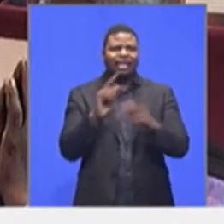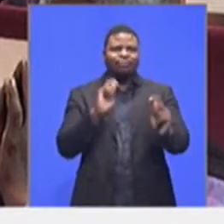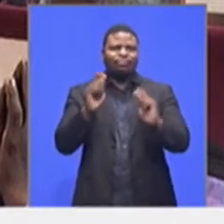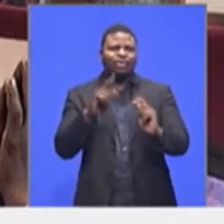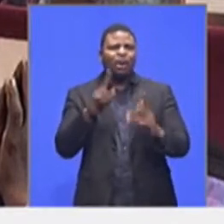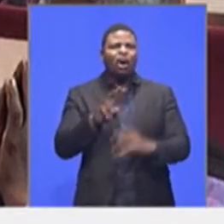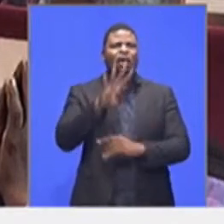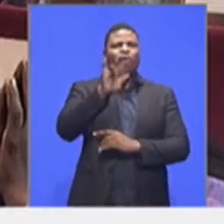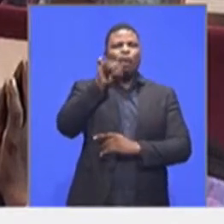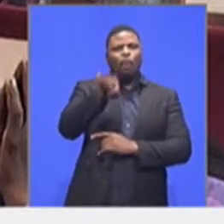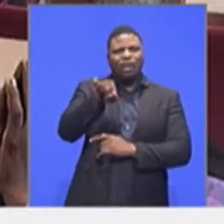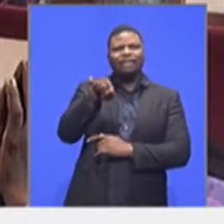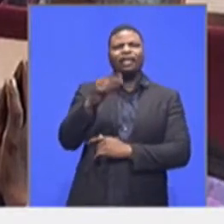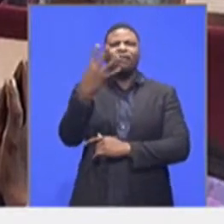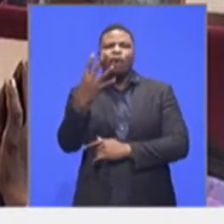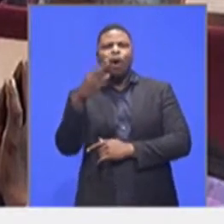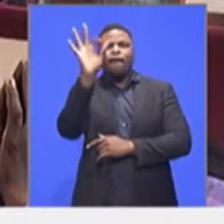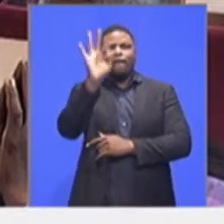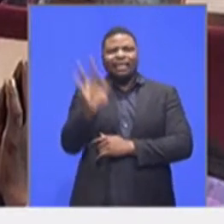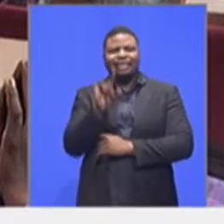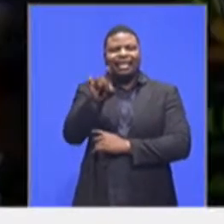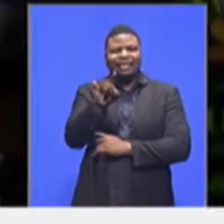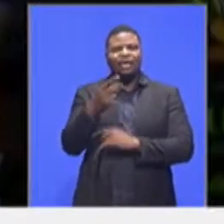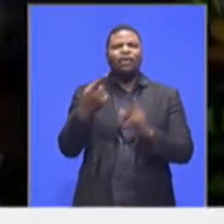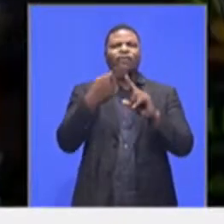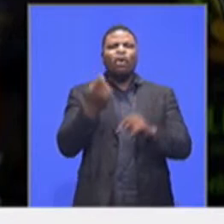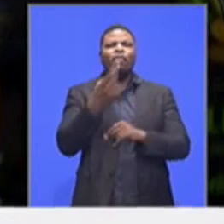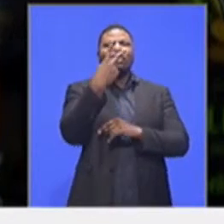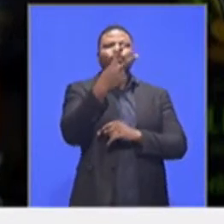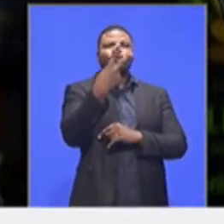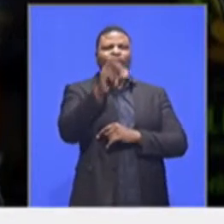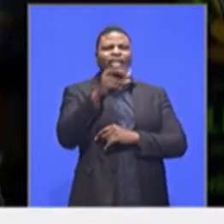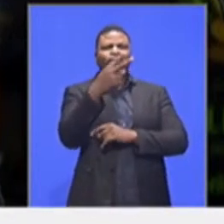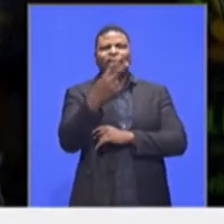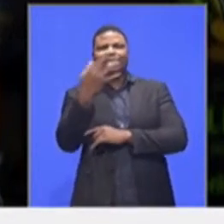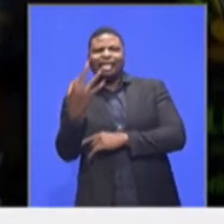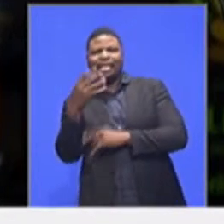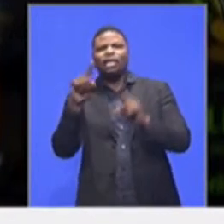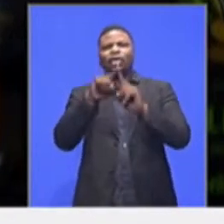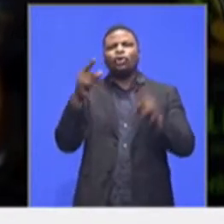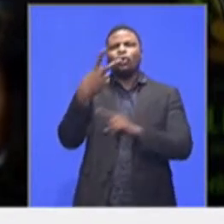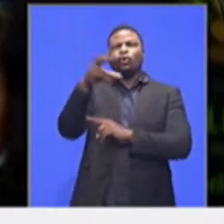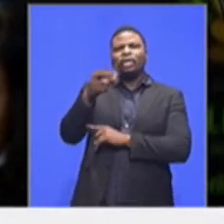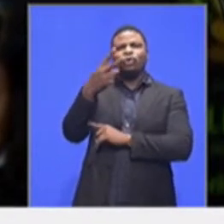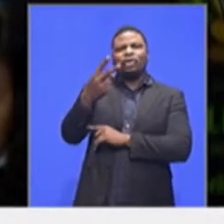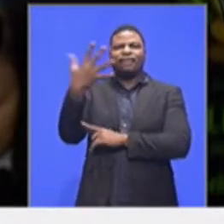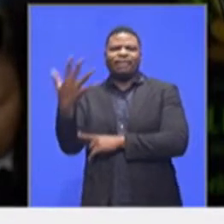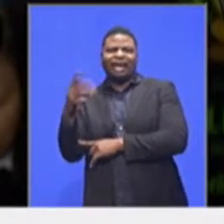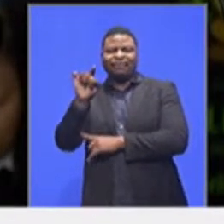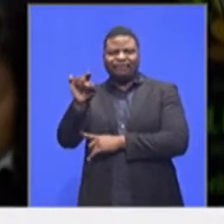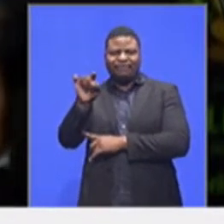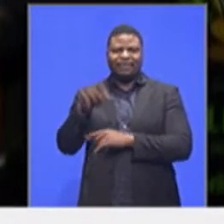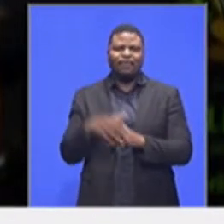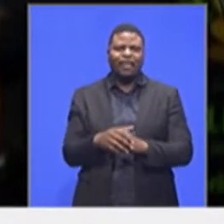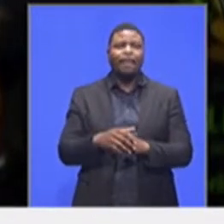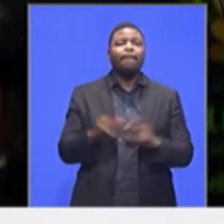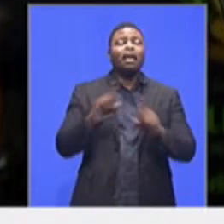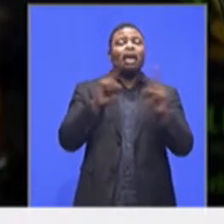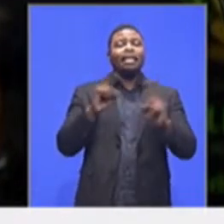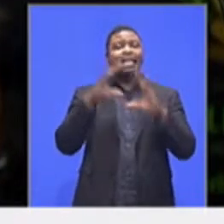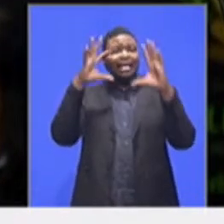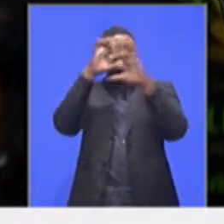2023 to 2025, compared with 1.6% estimated in